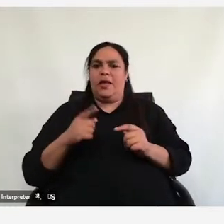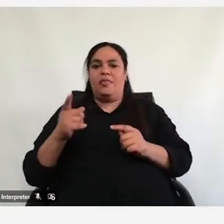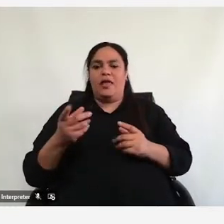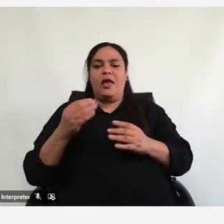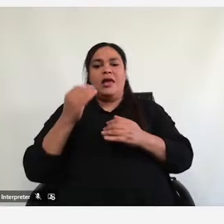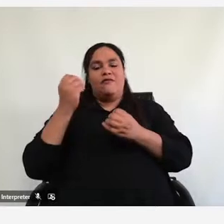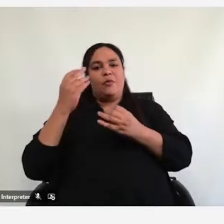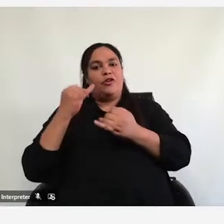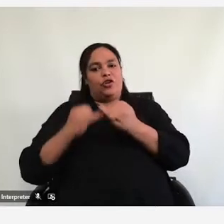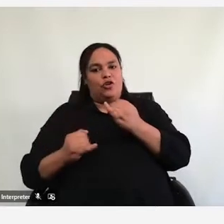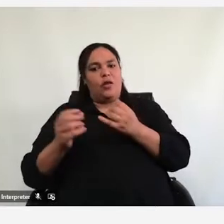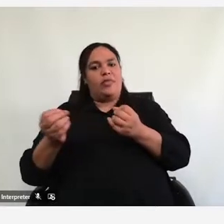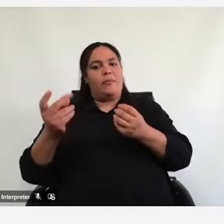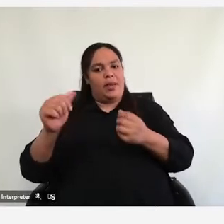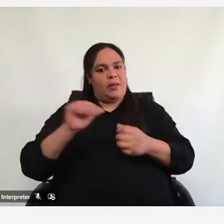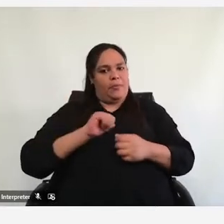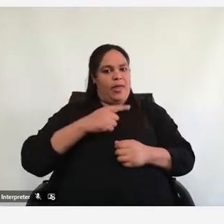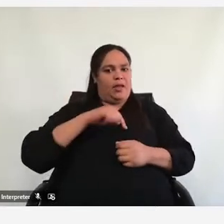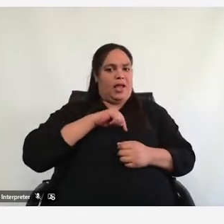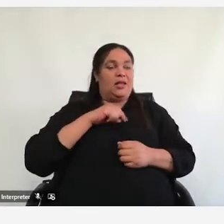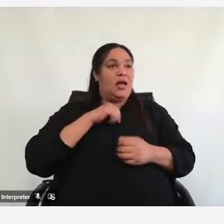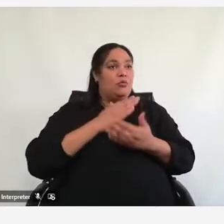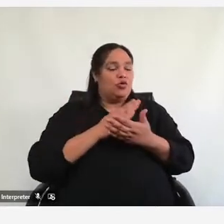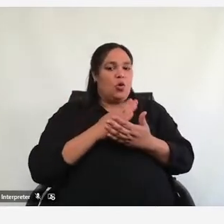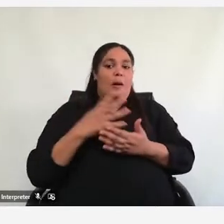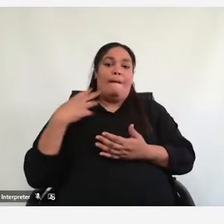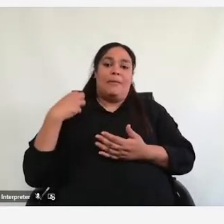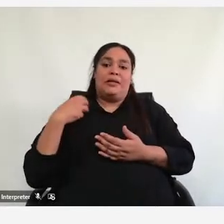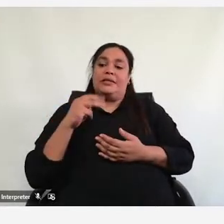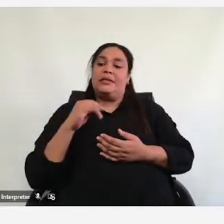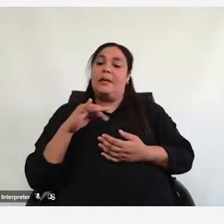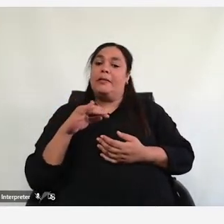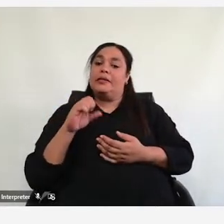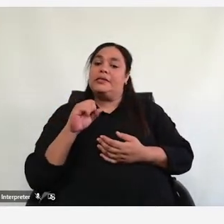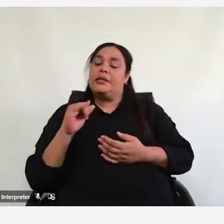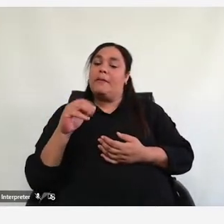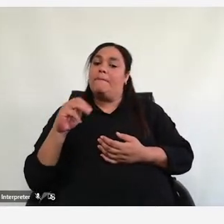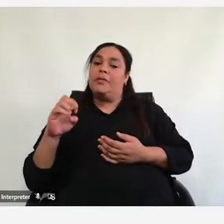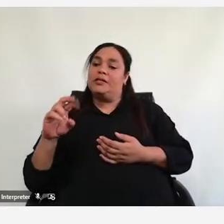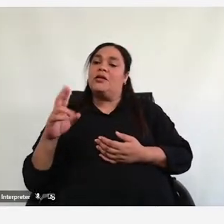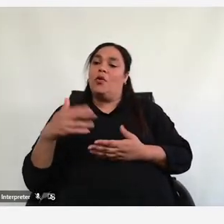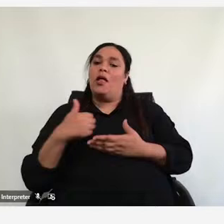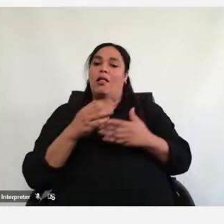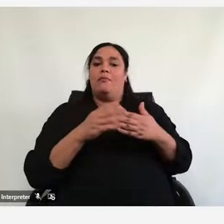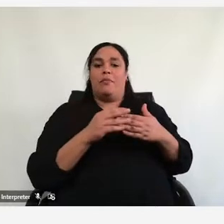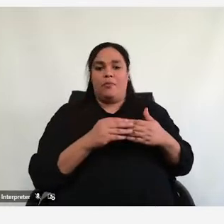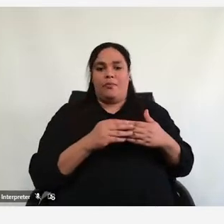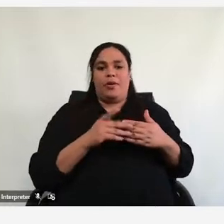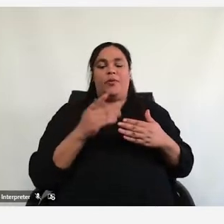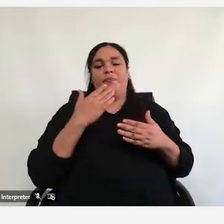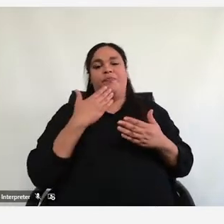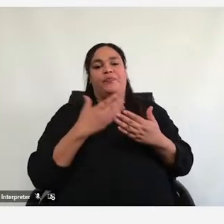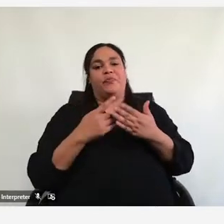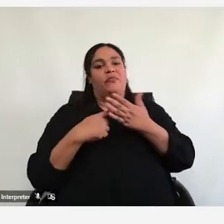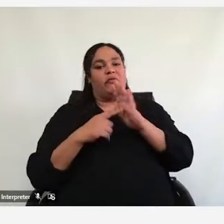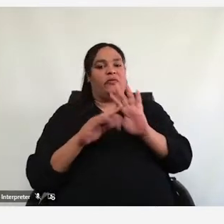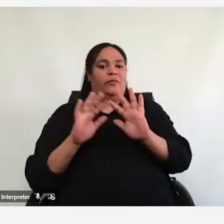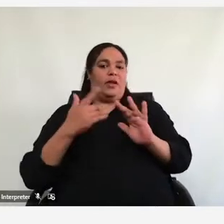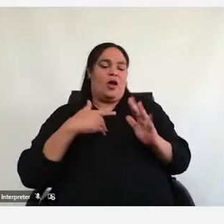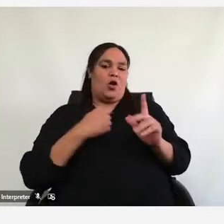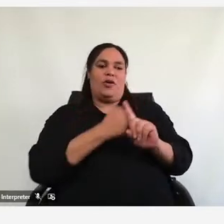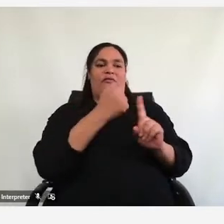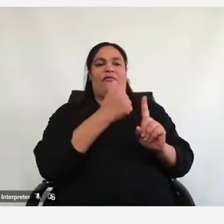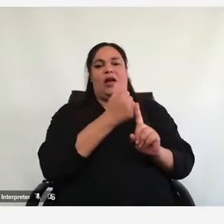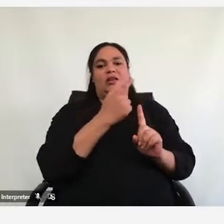wrong. They must give us our money back. And I'm sure that Minister Simmers will help the members to show them how we're going to be